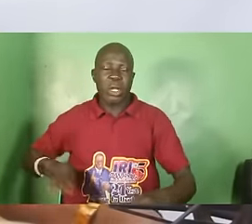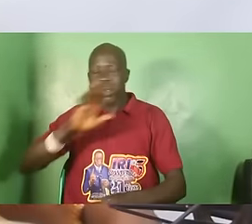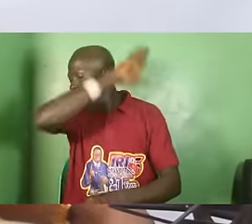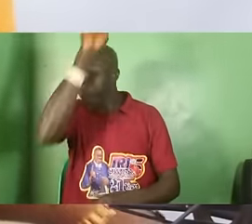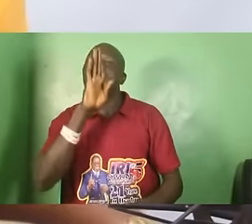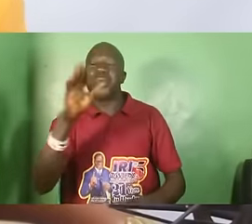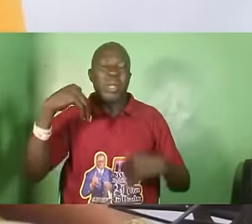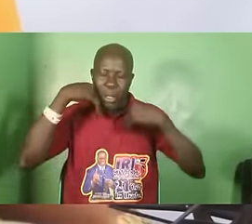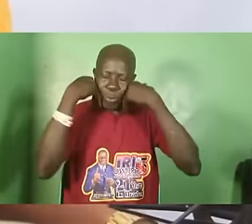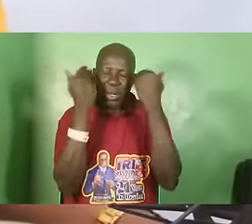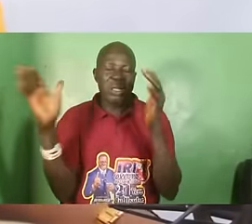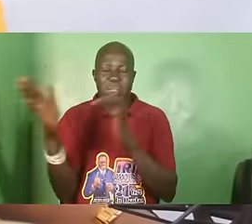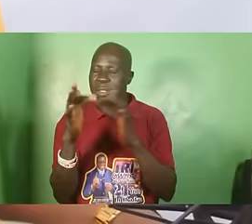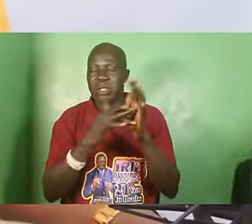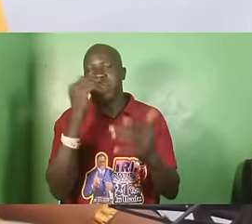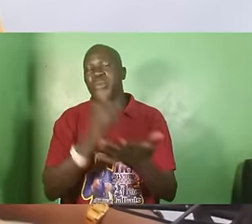ti ji o.